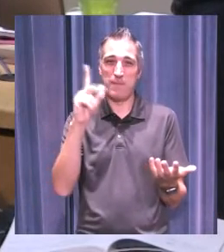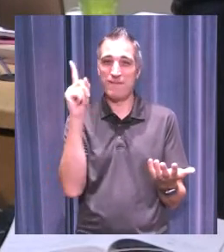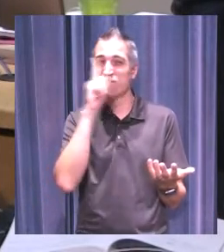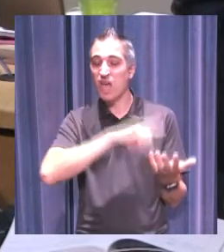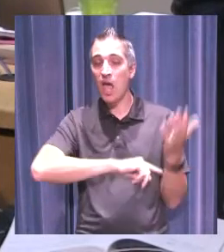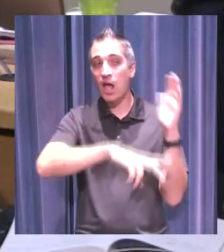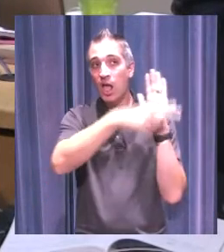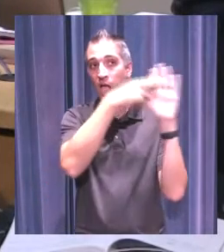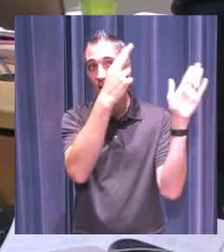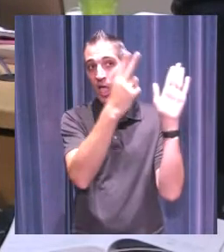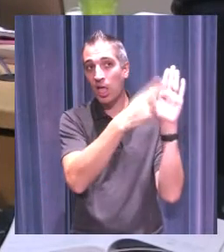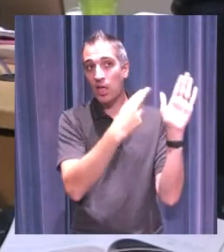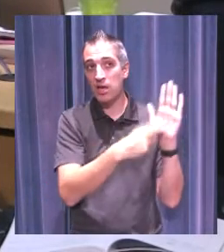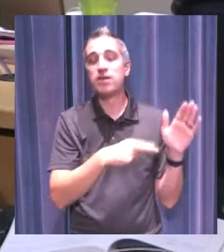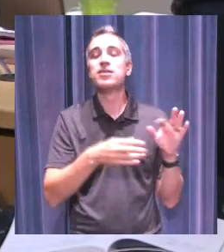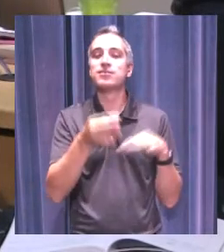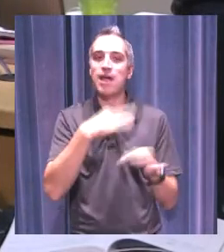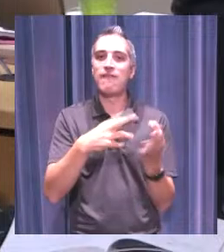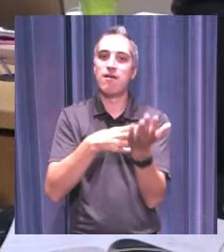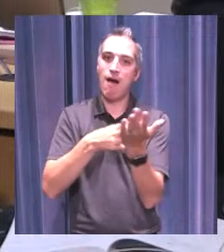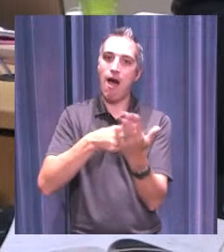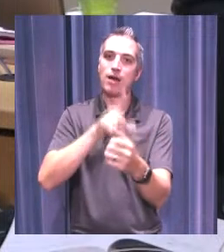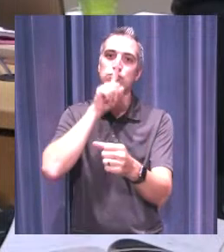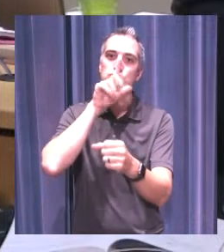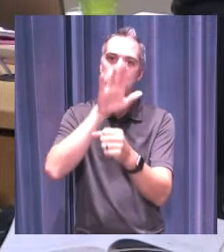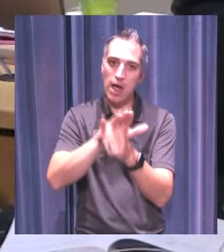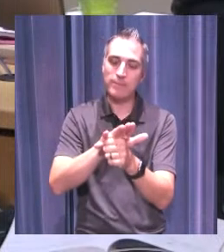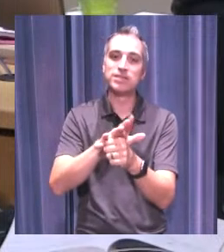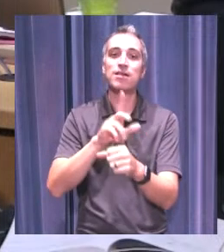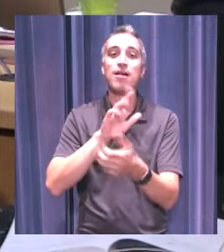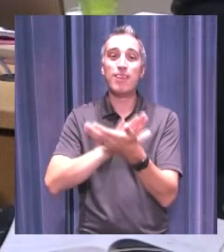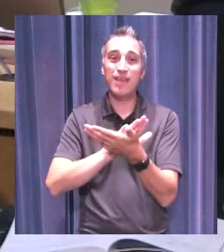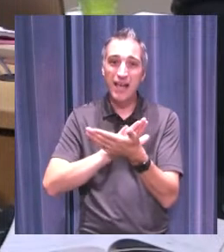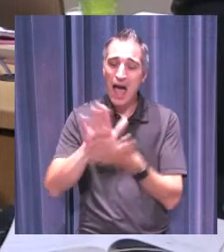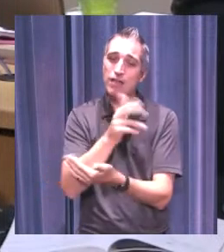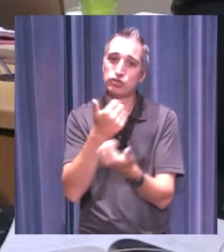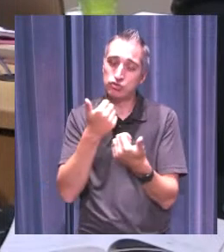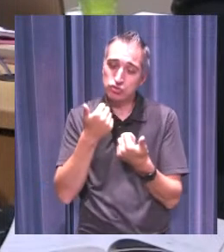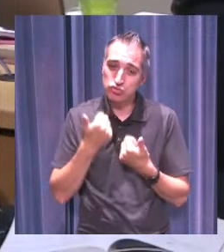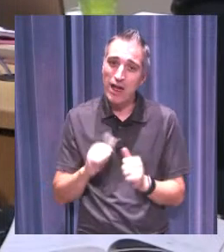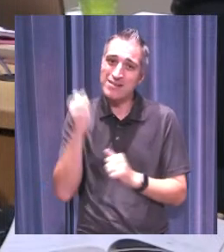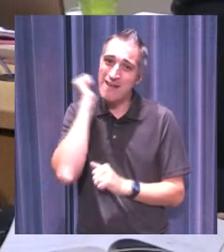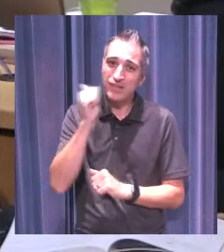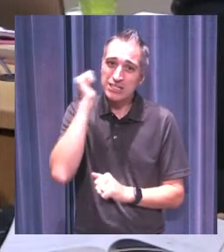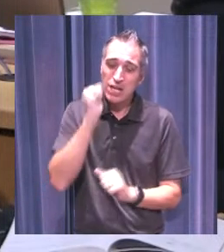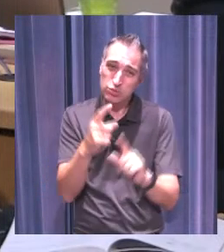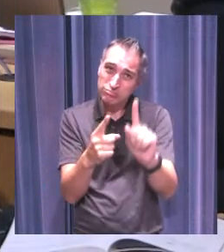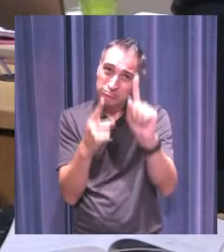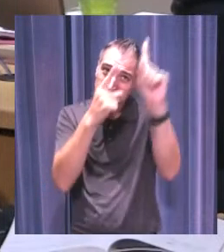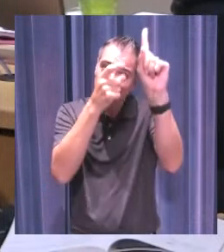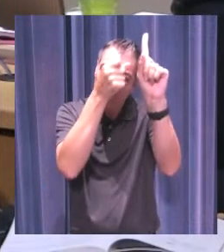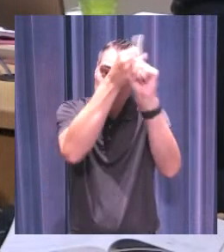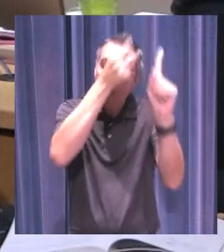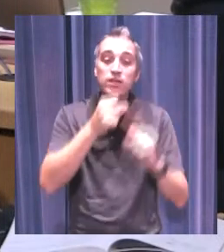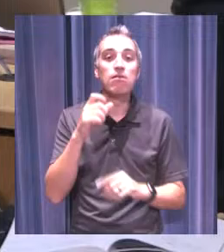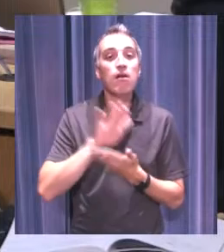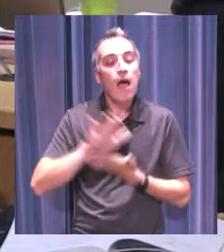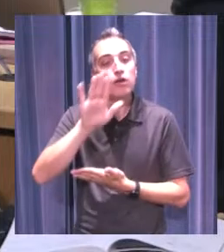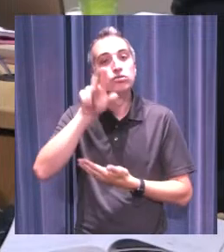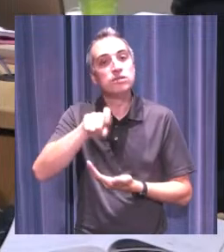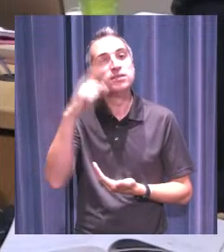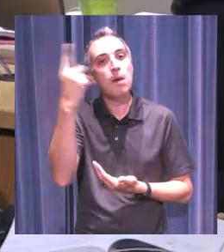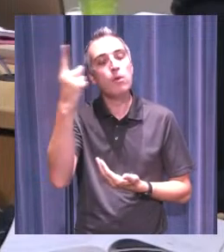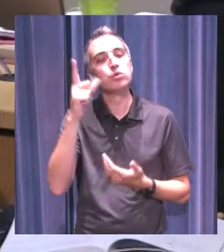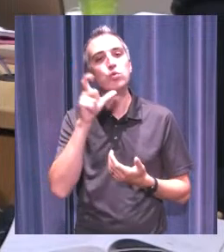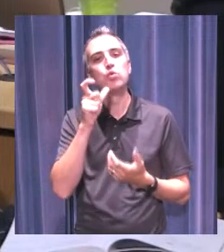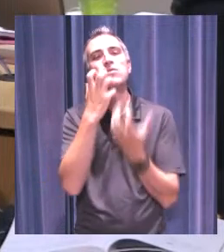rather than an honest promise that college strives every single day to abide by. The college needs someone who cares about the